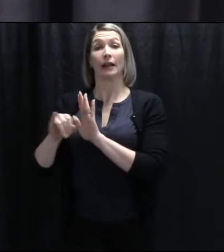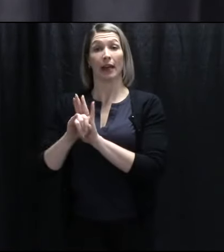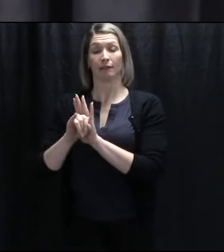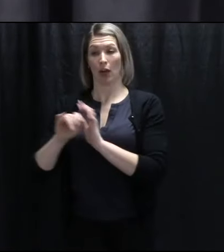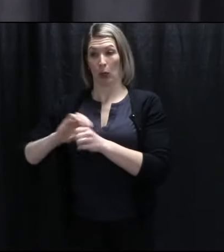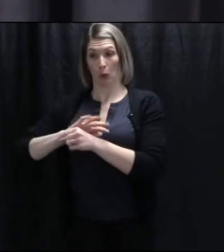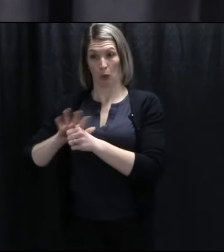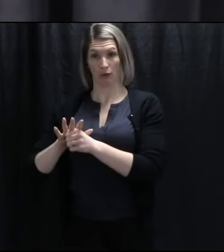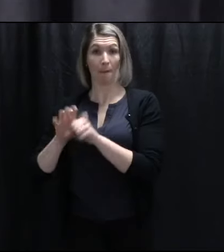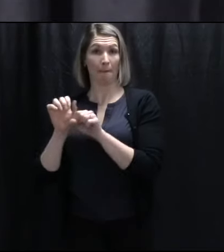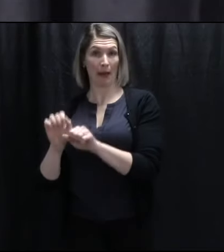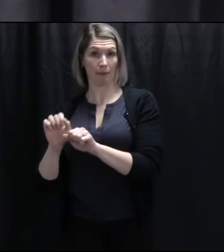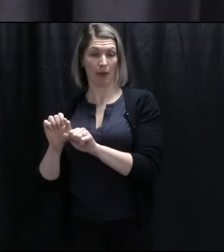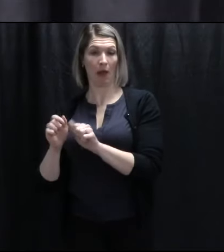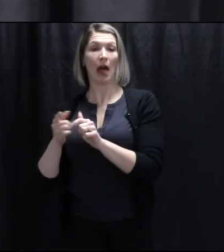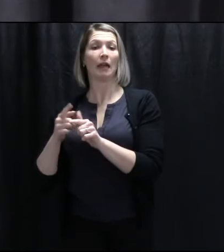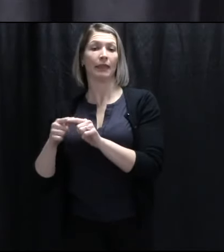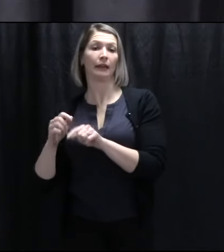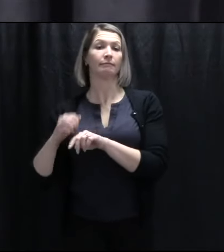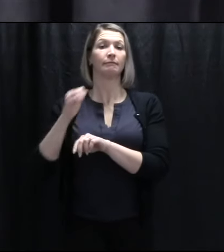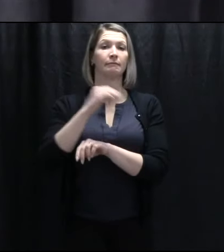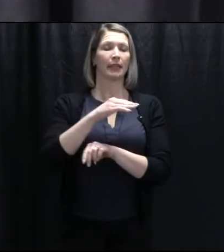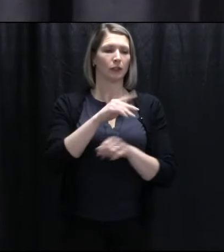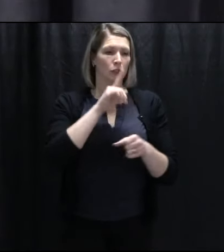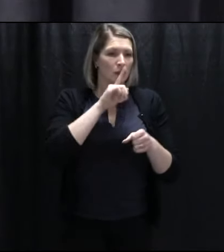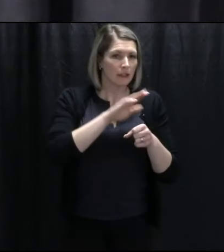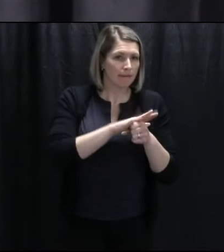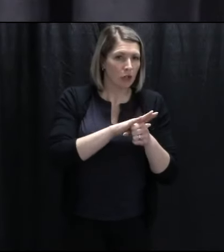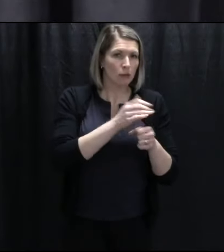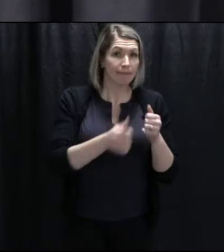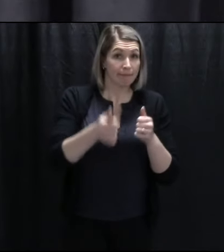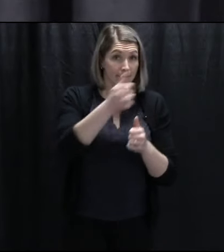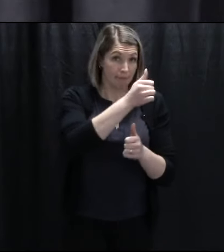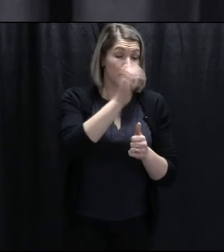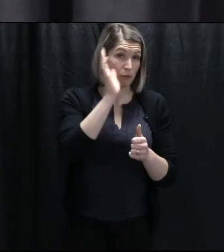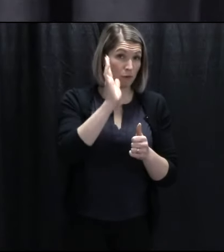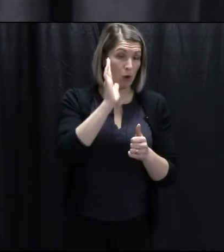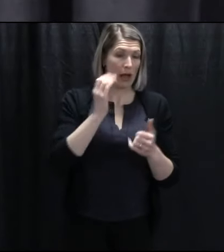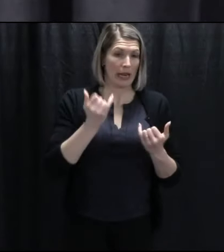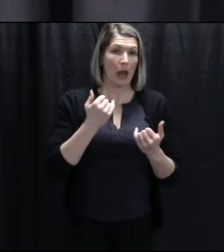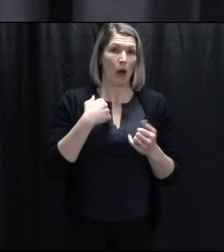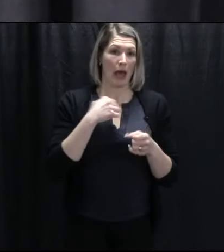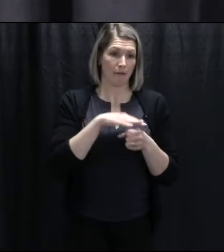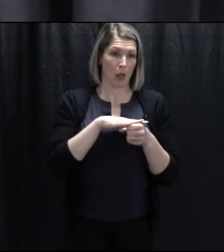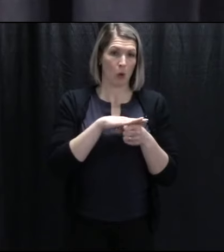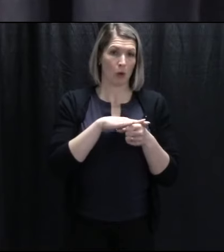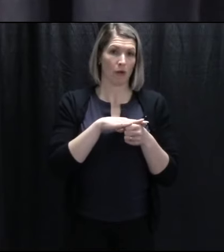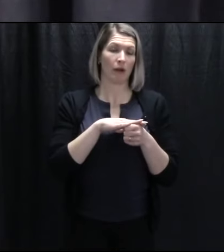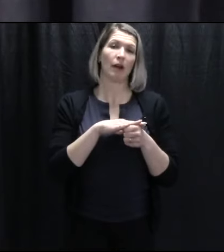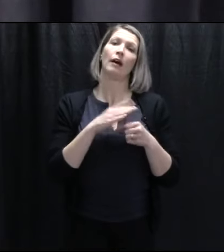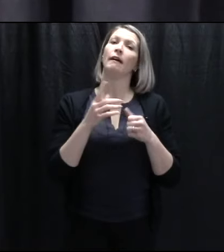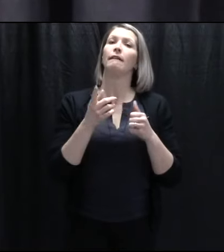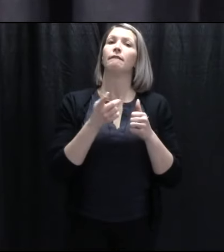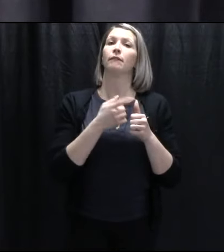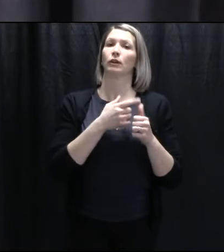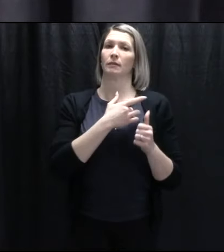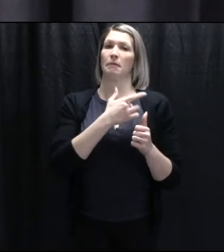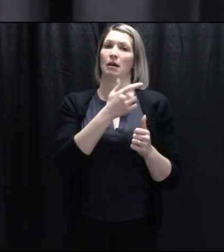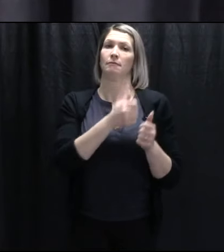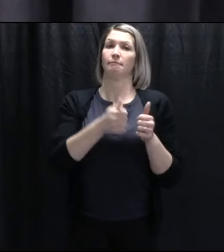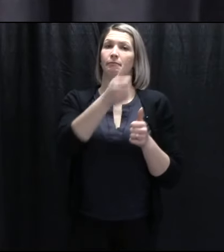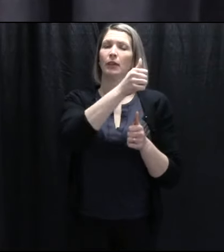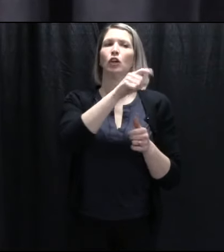assurance issue. The National Microbiological Laboratory required 50 tests to be determined